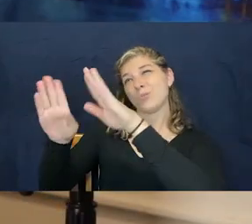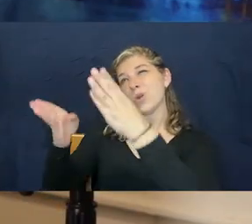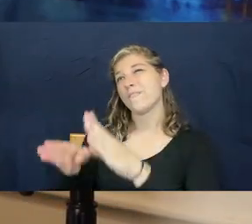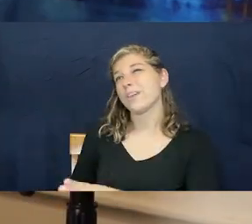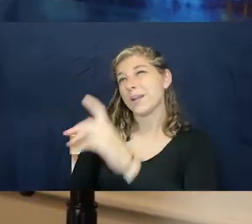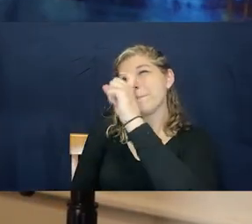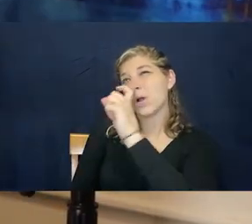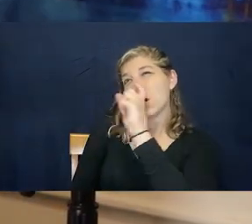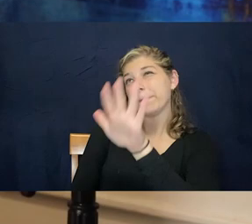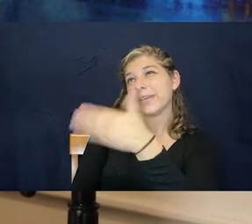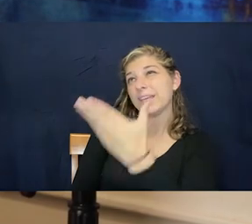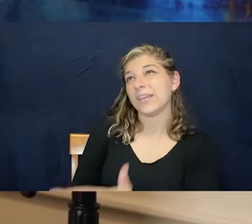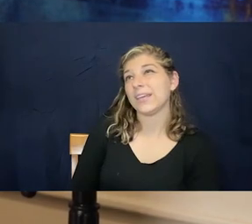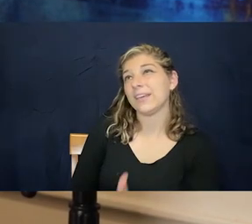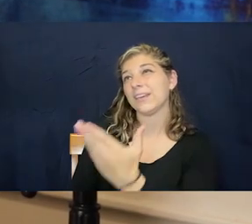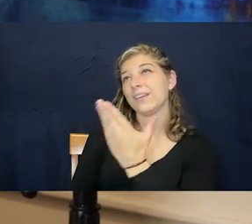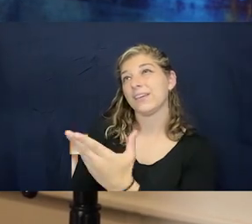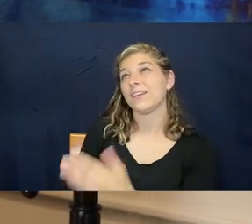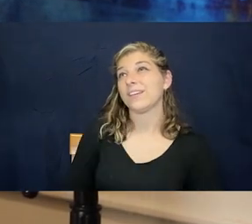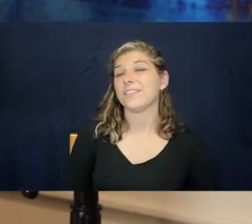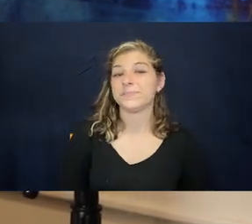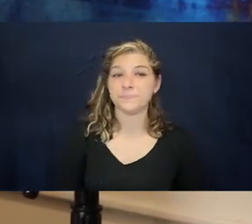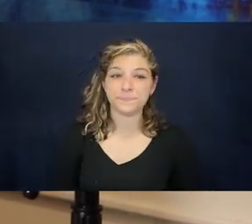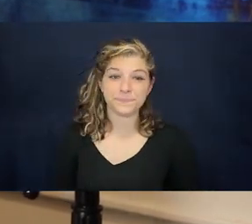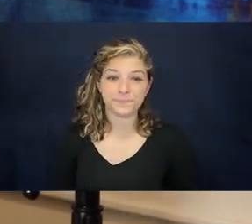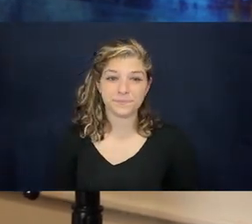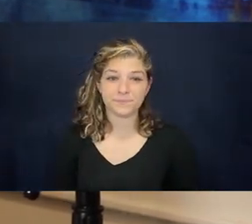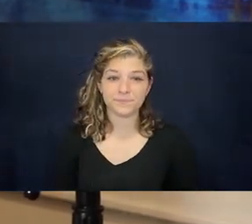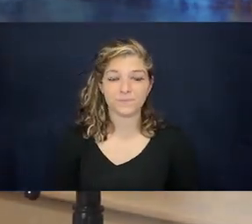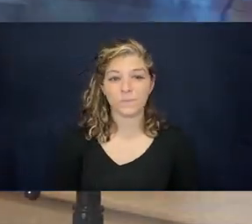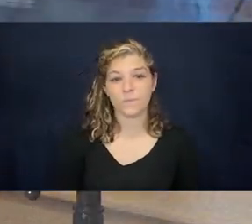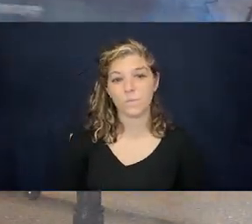The perfect girl, the perfect Barbie.